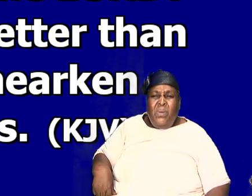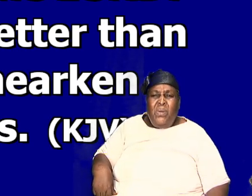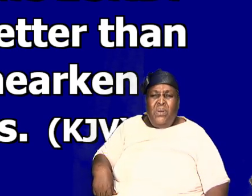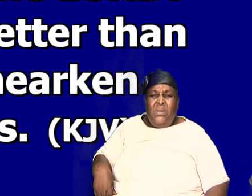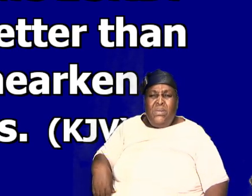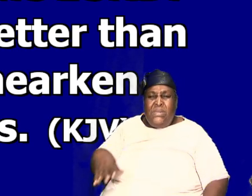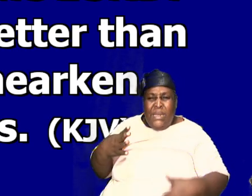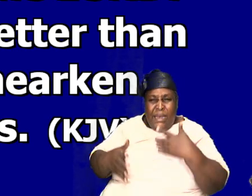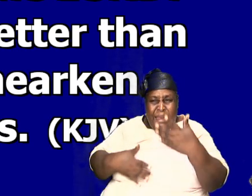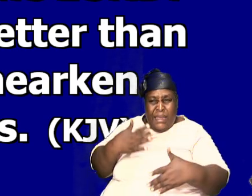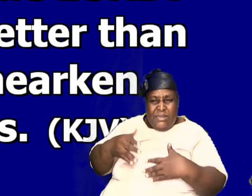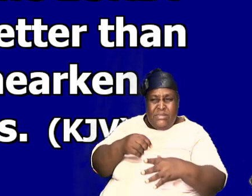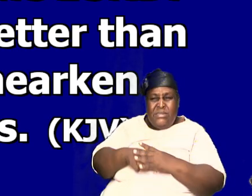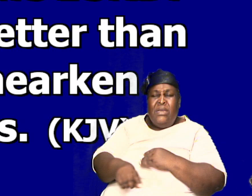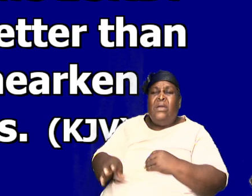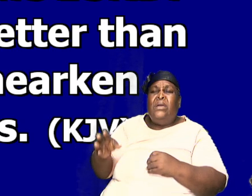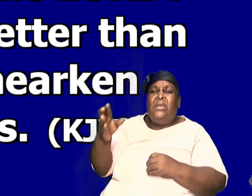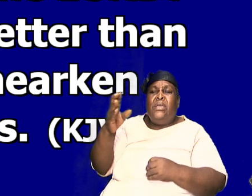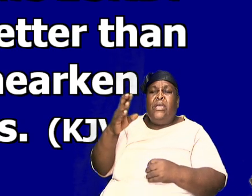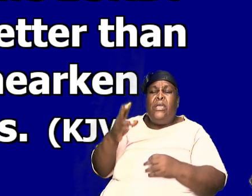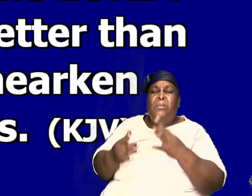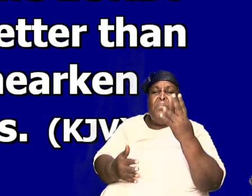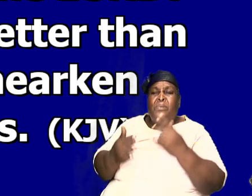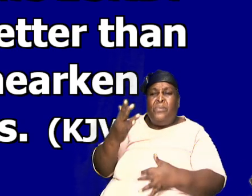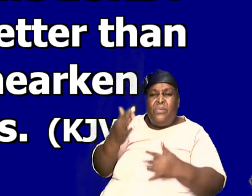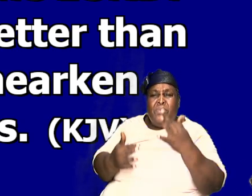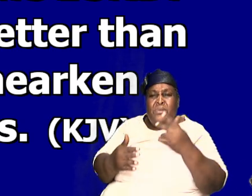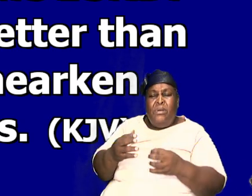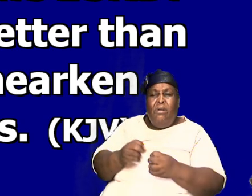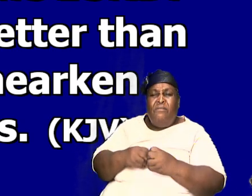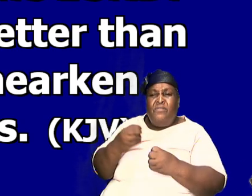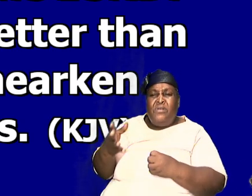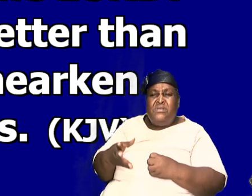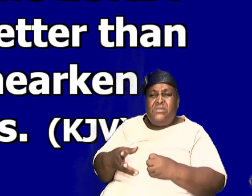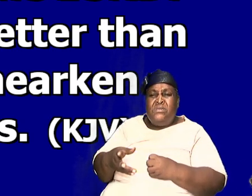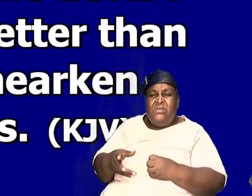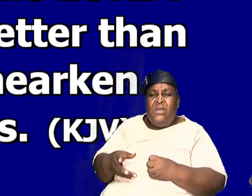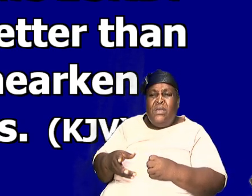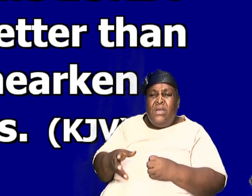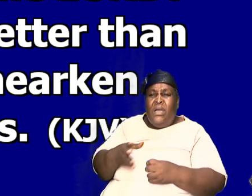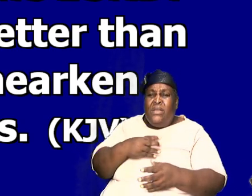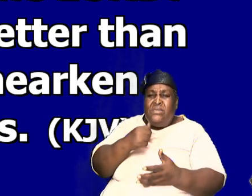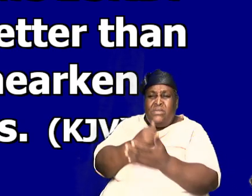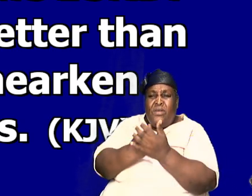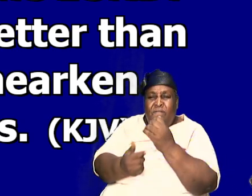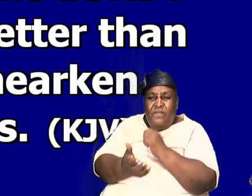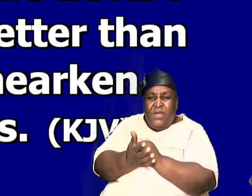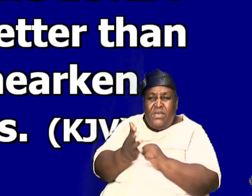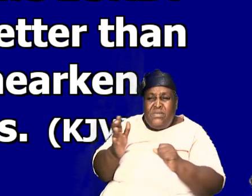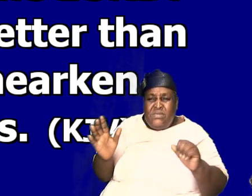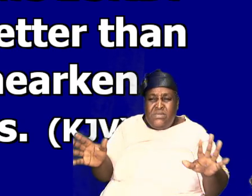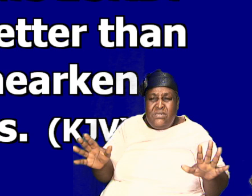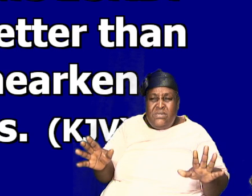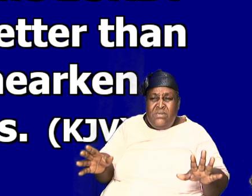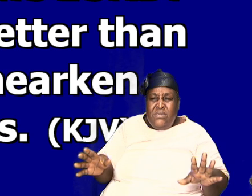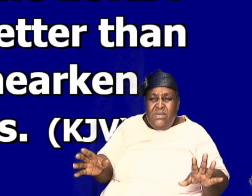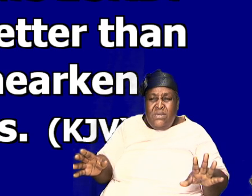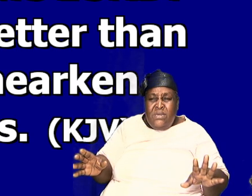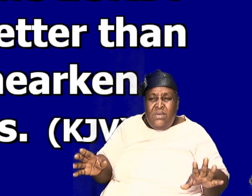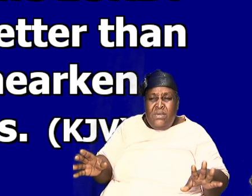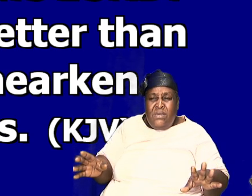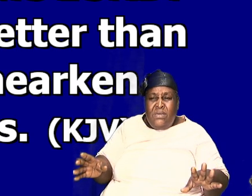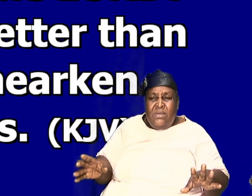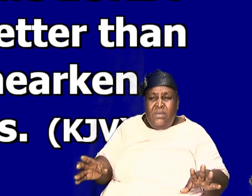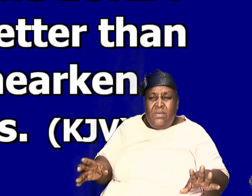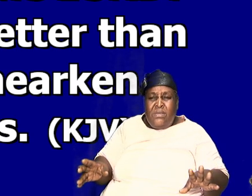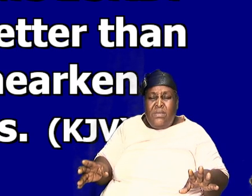It is not delusional, I don't know what it is. Because the prophet talked here before and said, yes, look here, read the prophet and I said, I